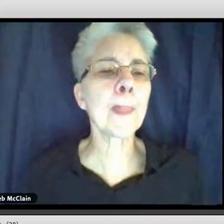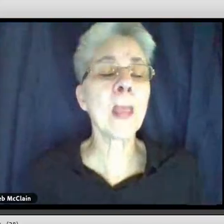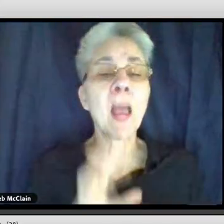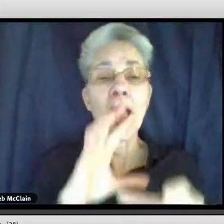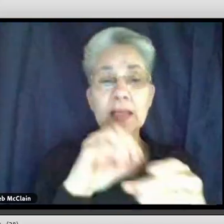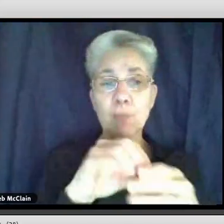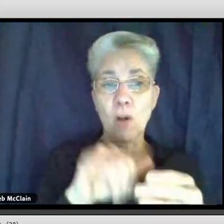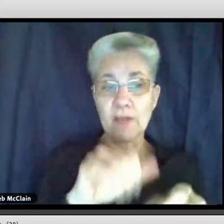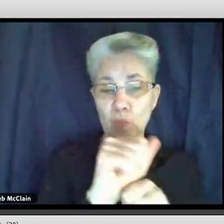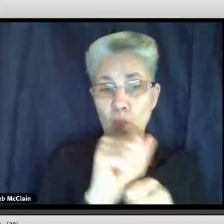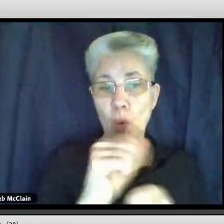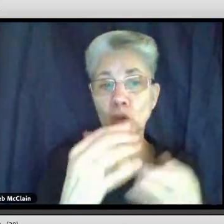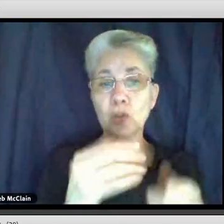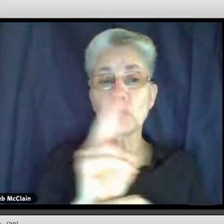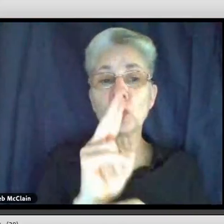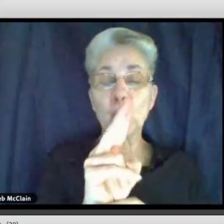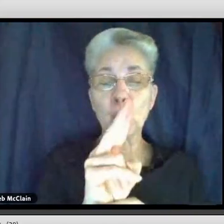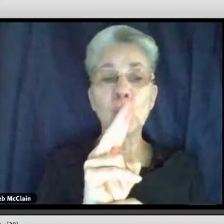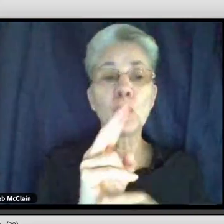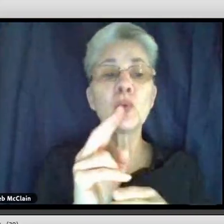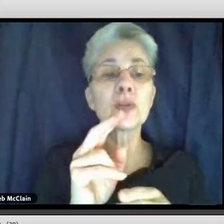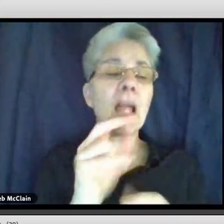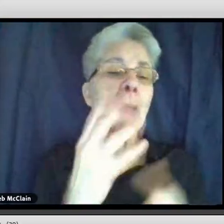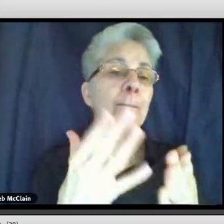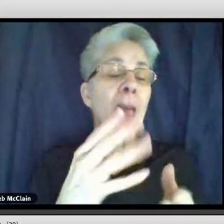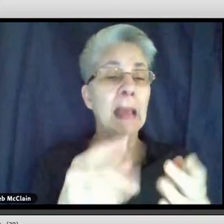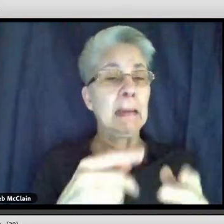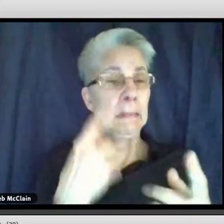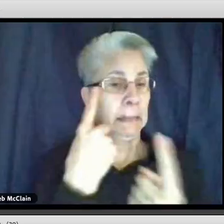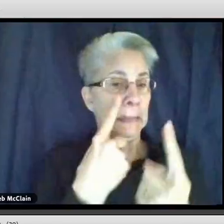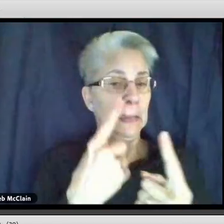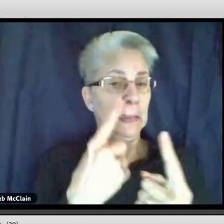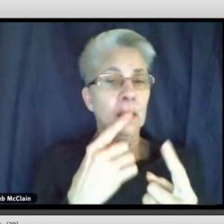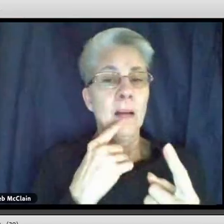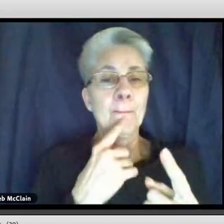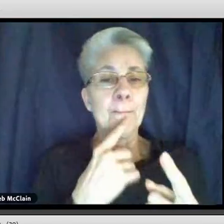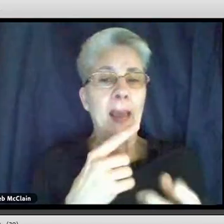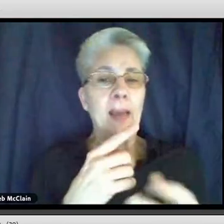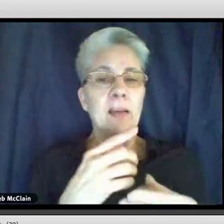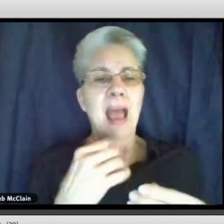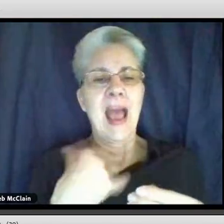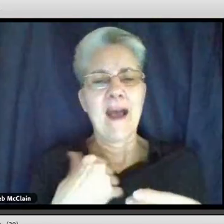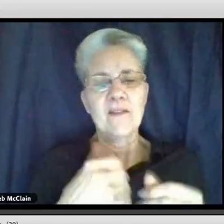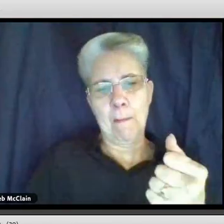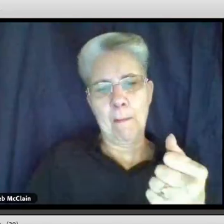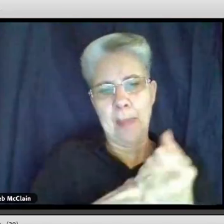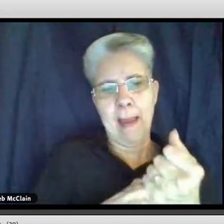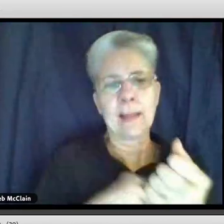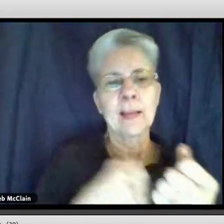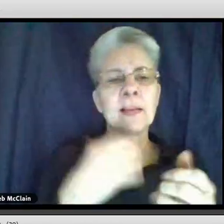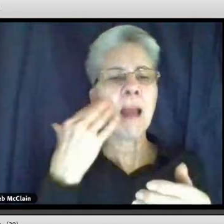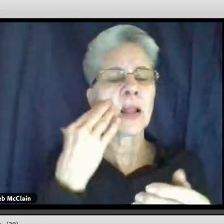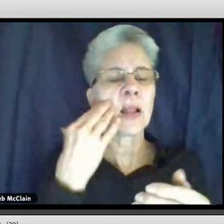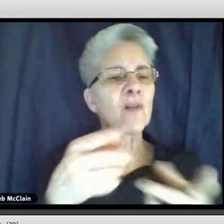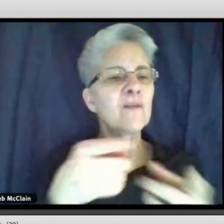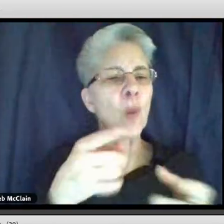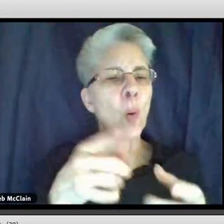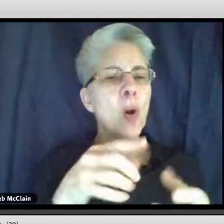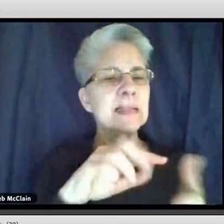this work, you should use, and you may even contribute back knowledge to digitization and description